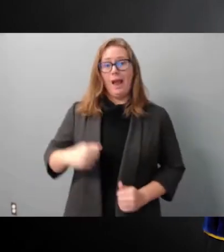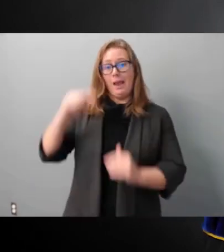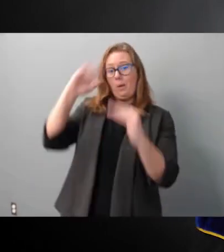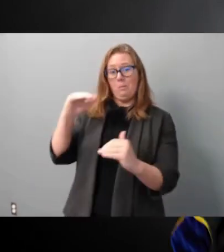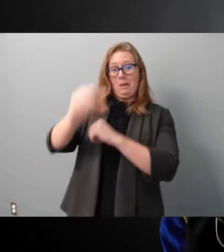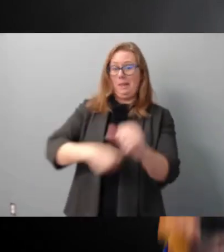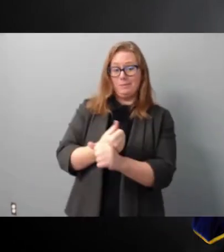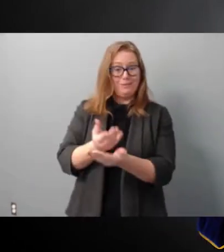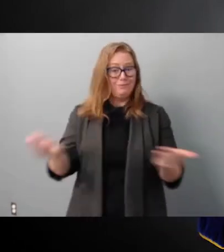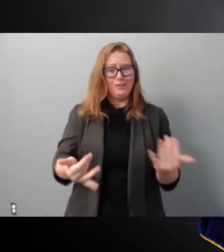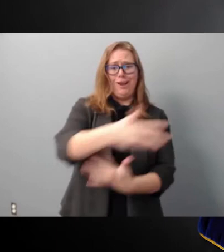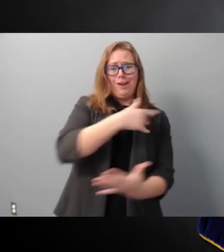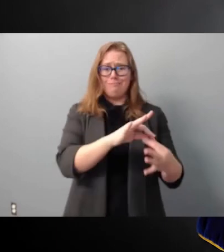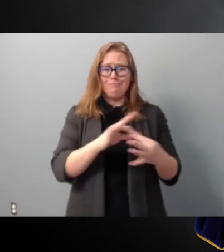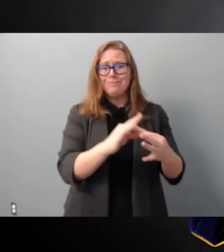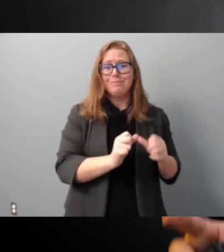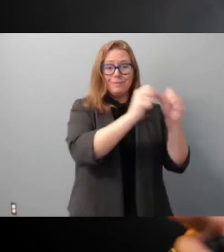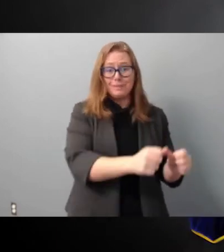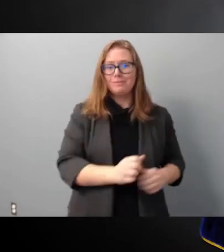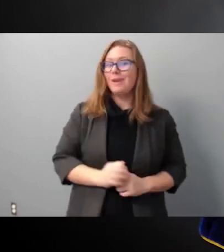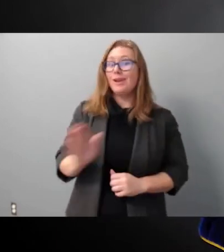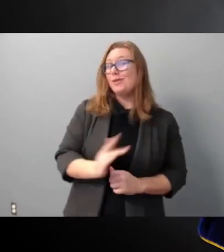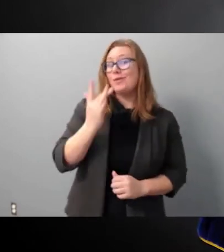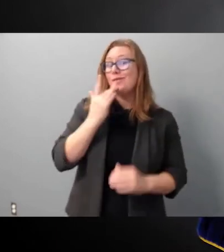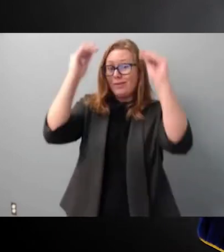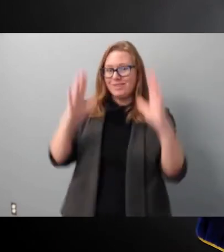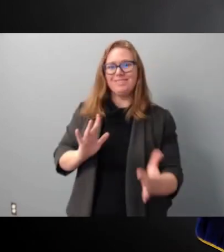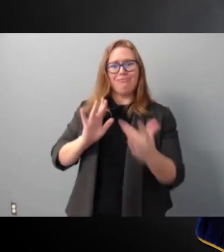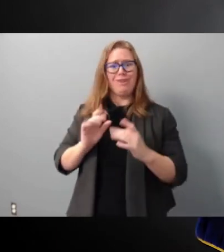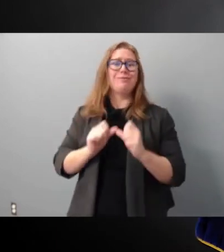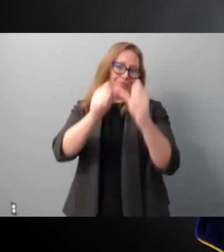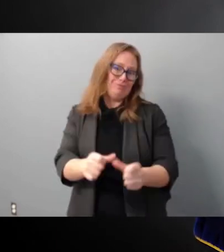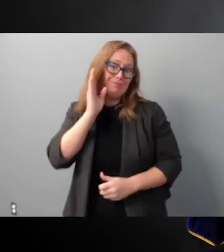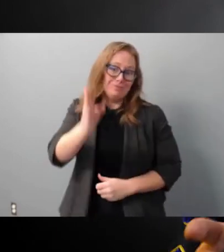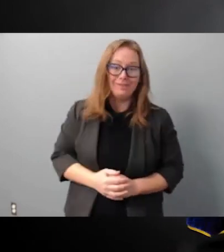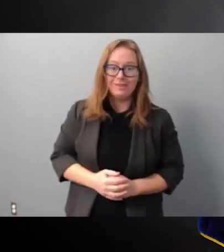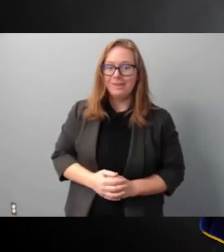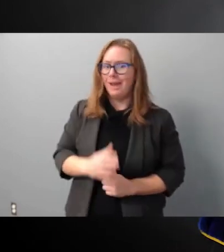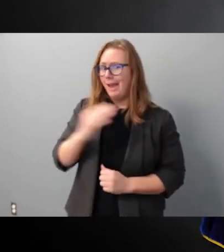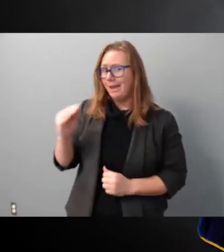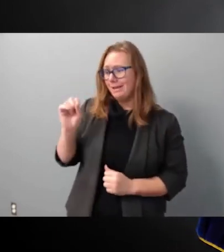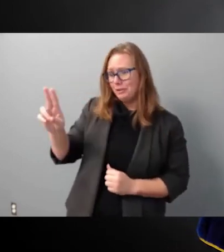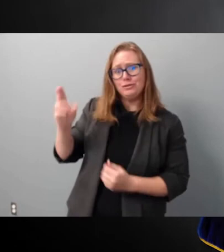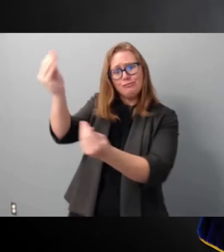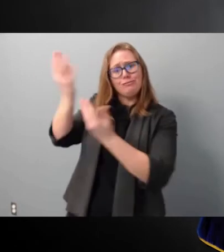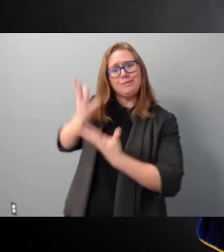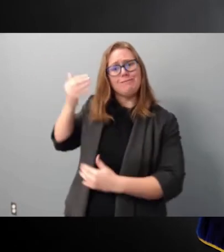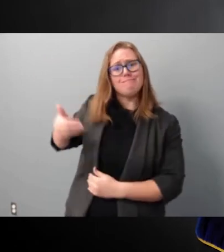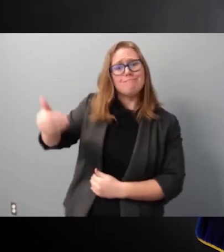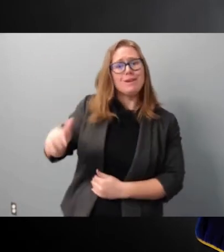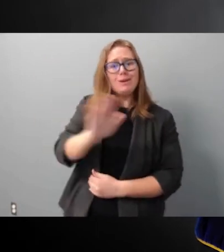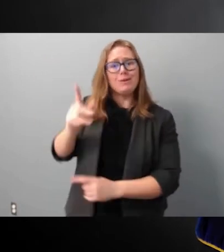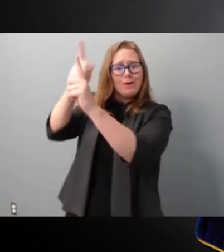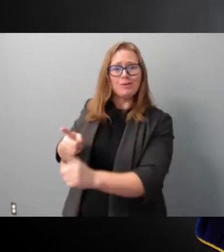Engineering. I hope that you interact with your fellow alums, that you stay in touch with your favorite professors, and that you let us know of all of your goals and